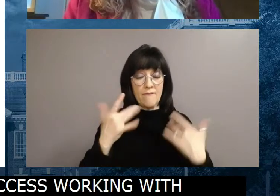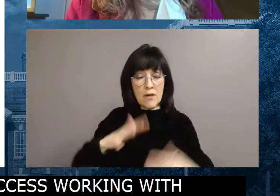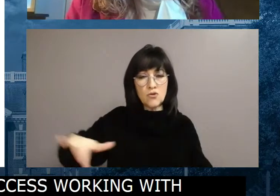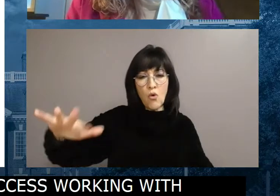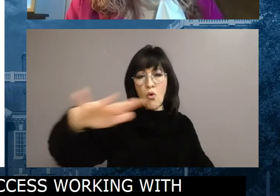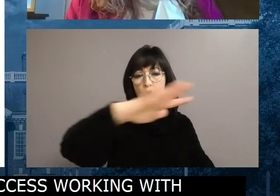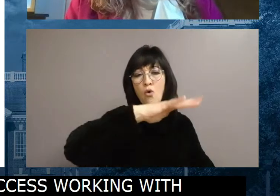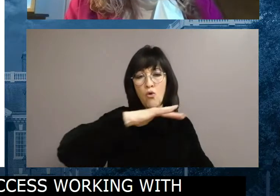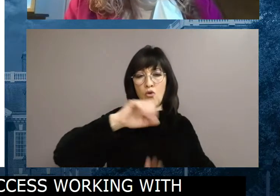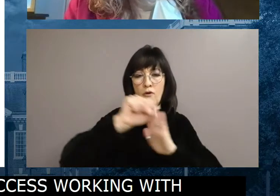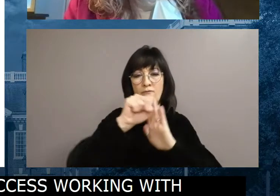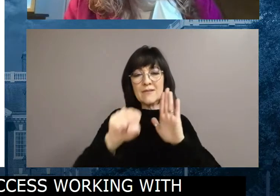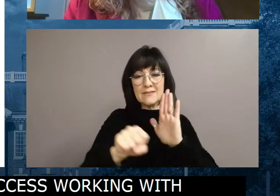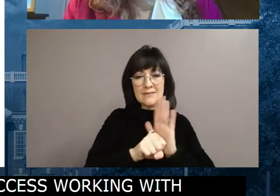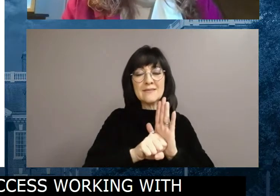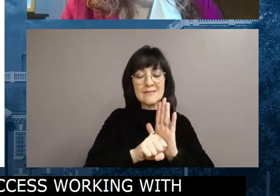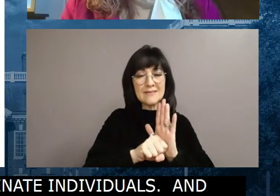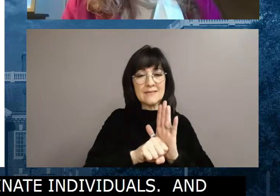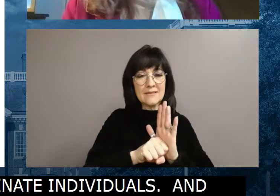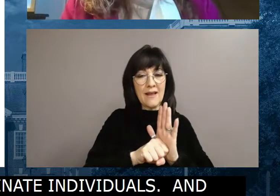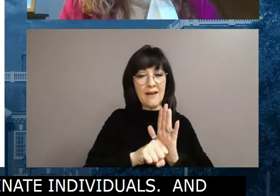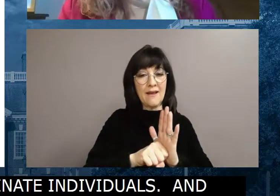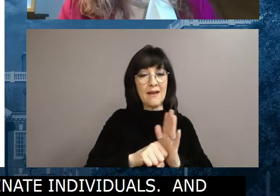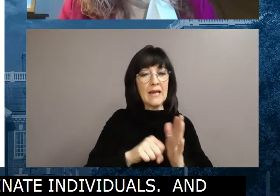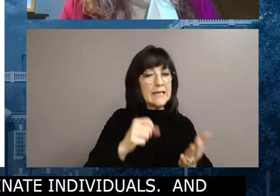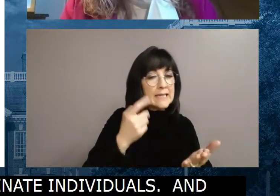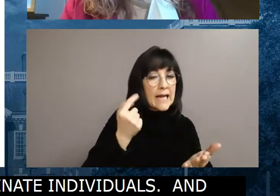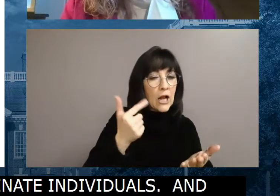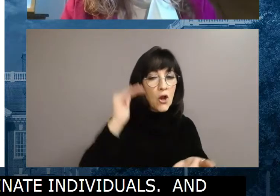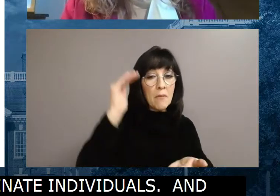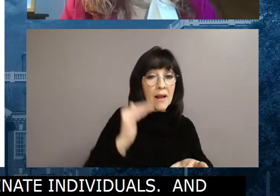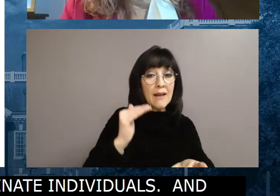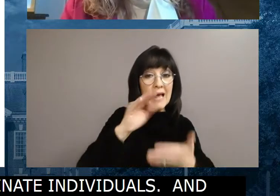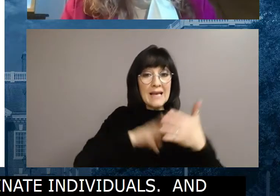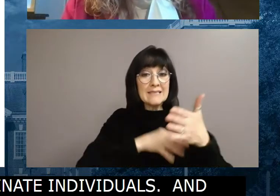the holiday weekend coming up, and churches